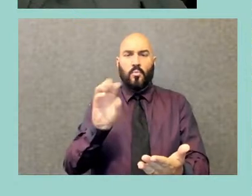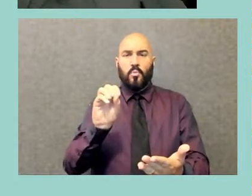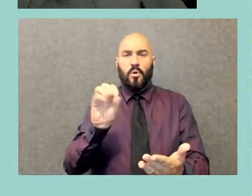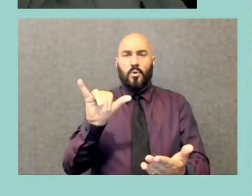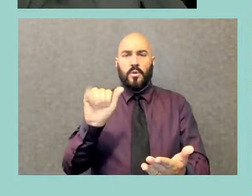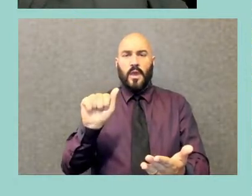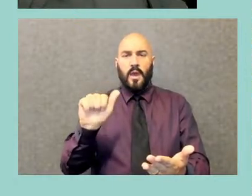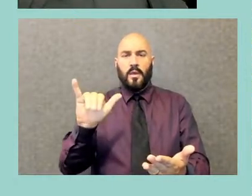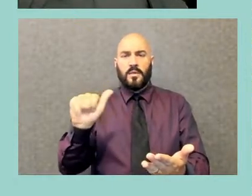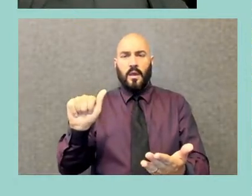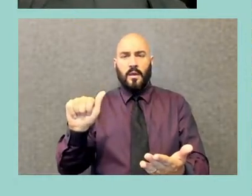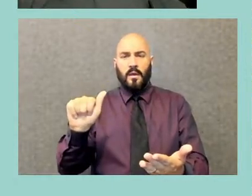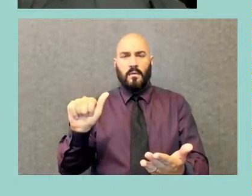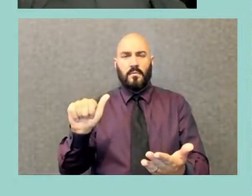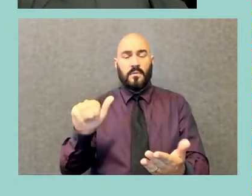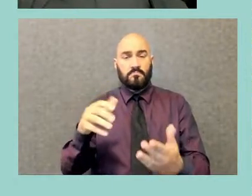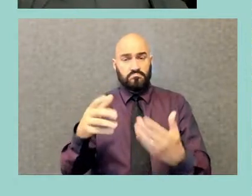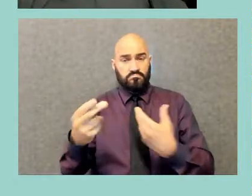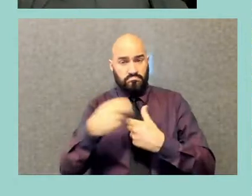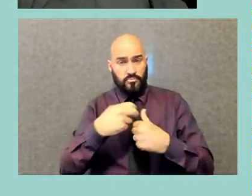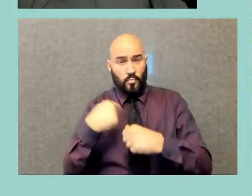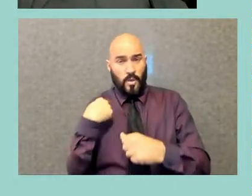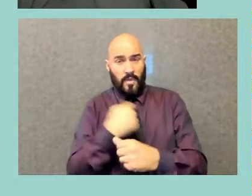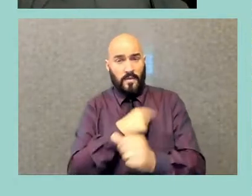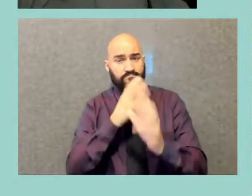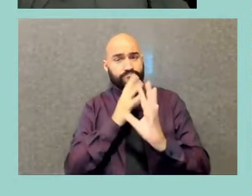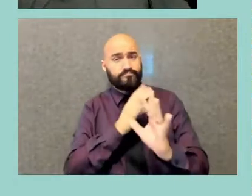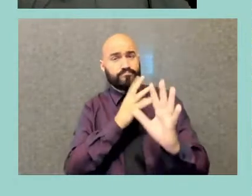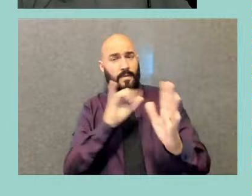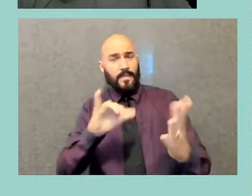song of faith and resilience?